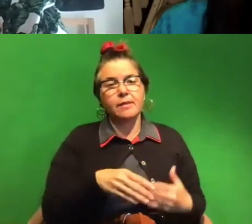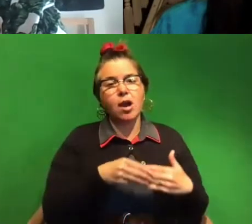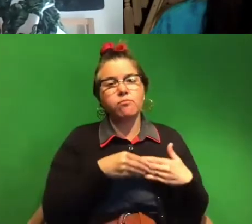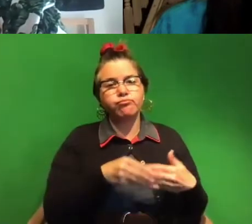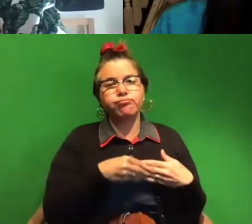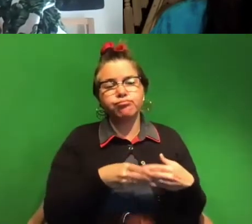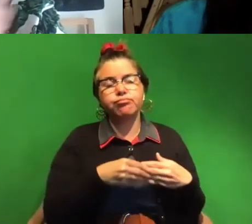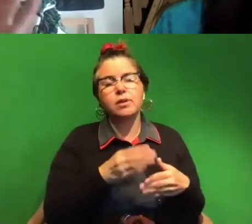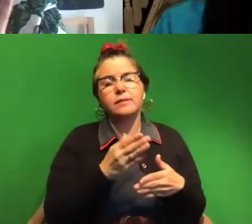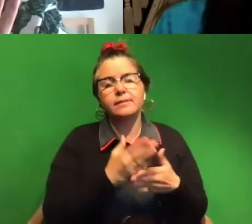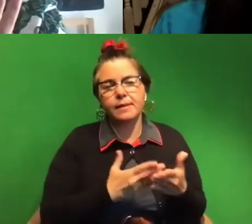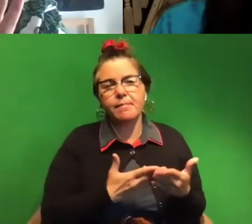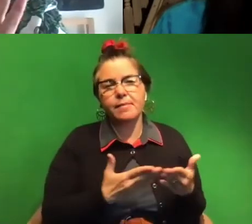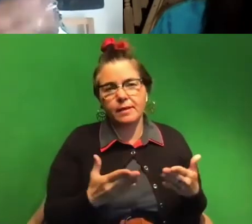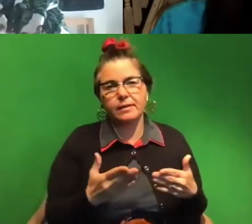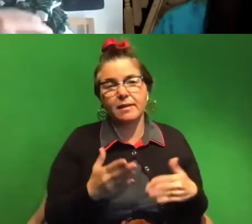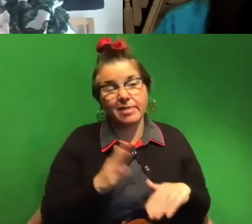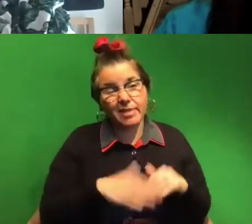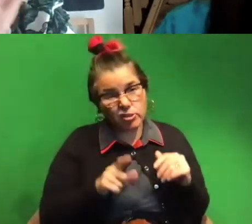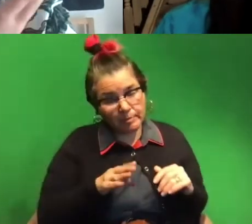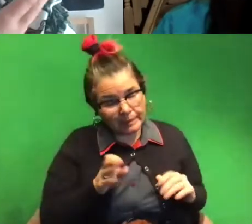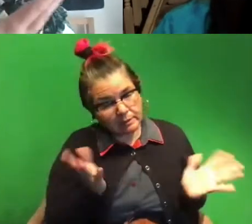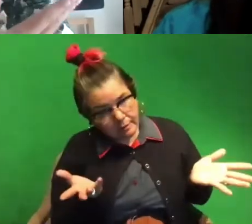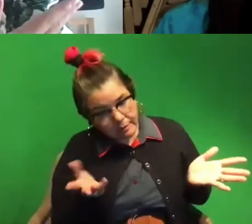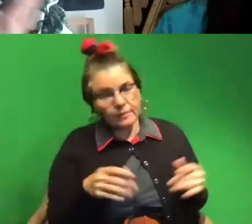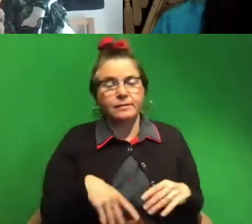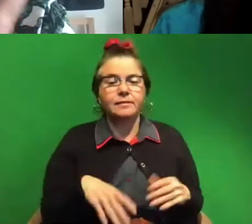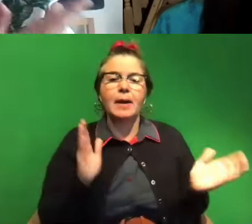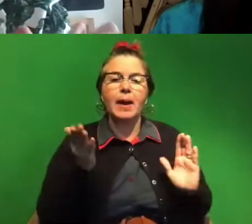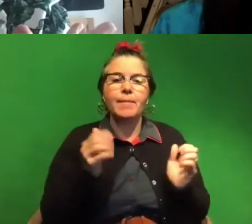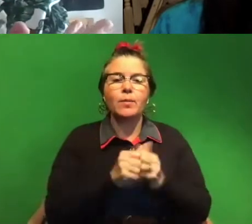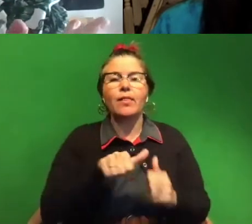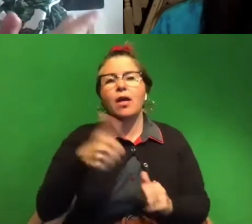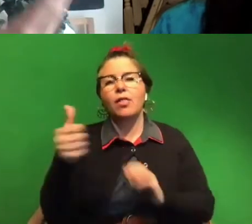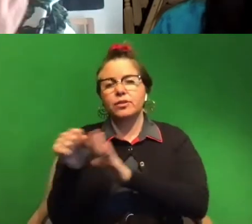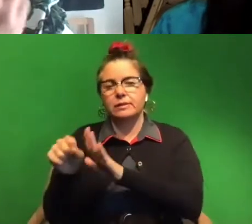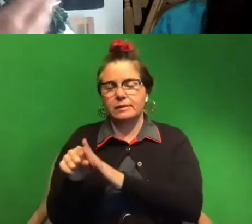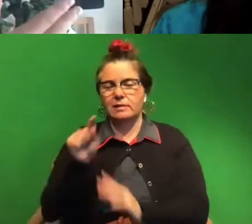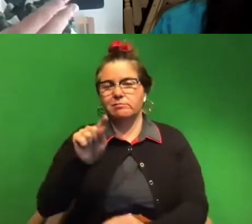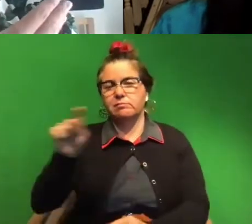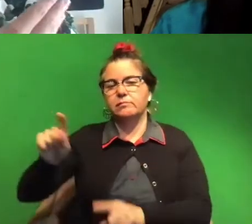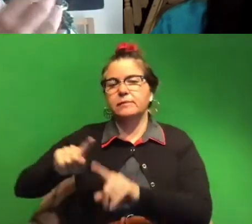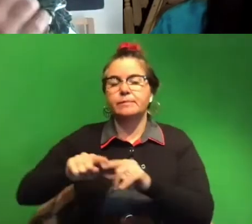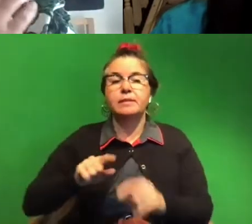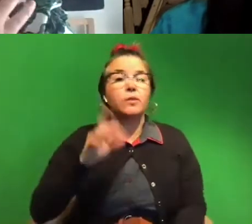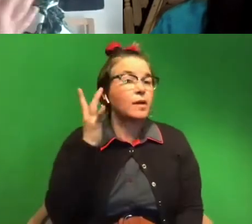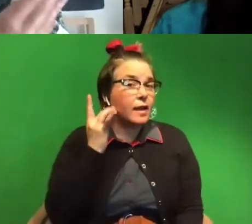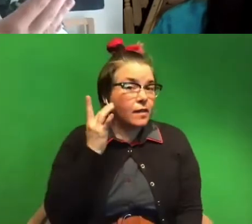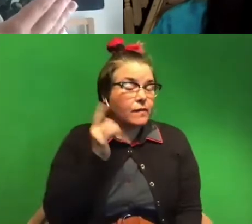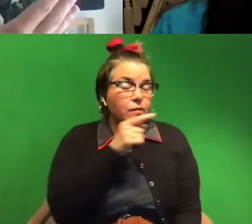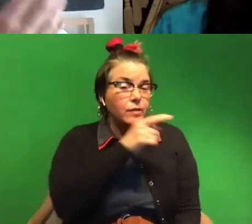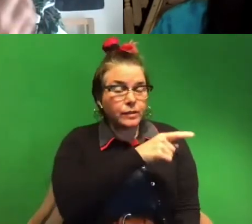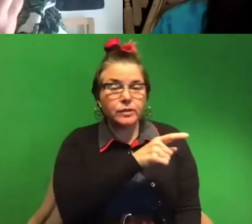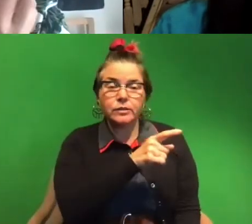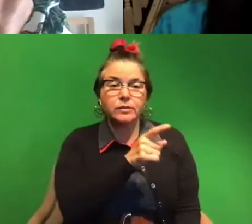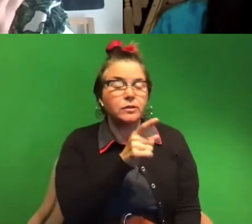on some things than it probably should be, comparatively to other locations. So in California, you are